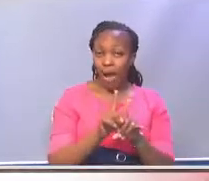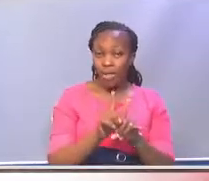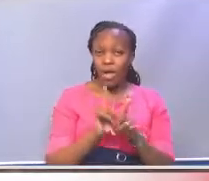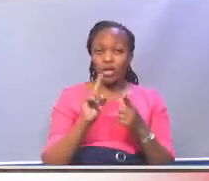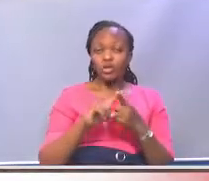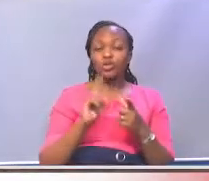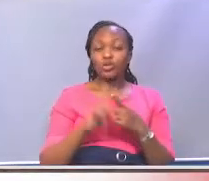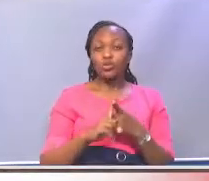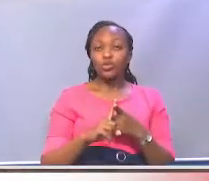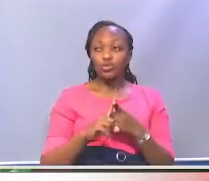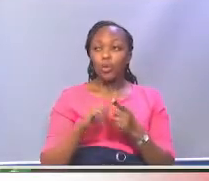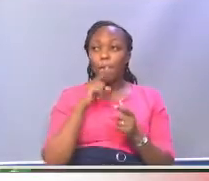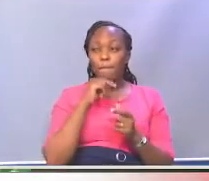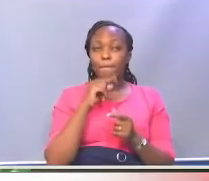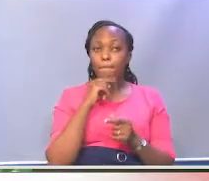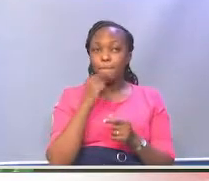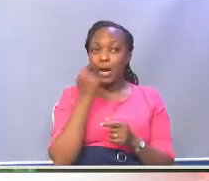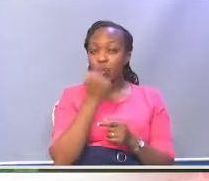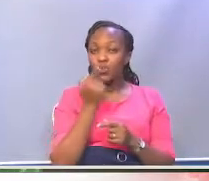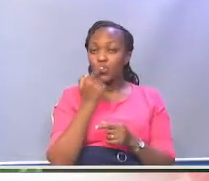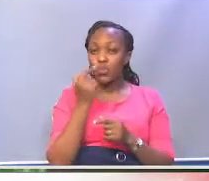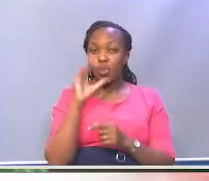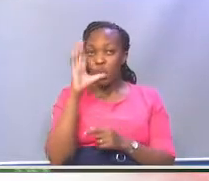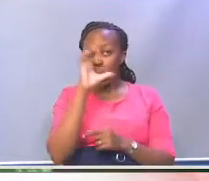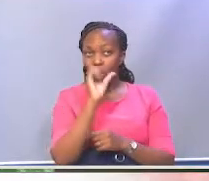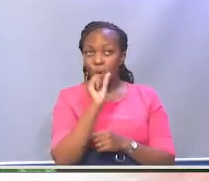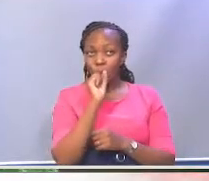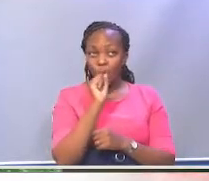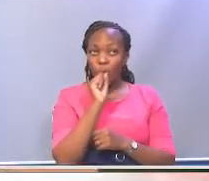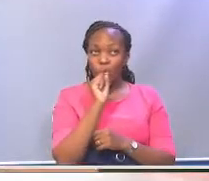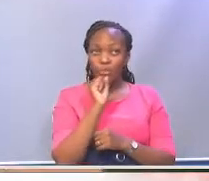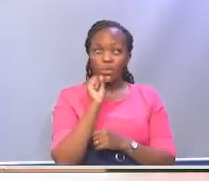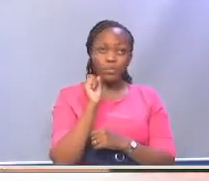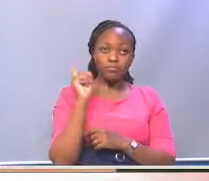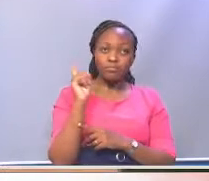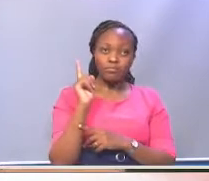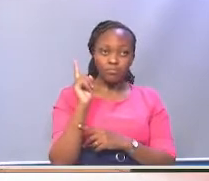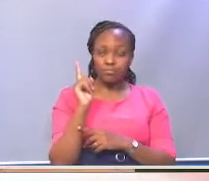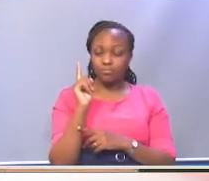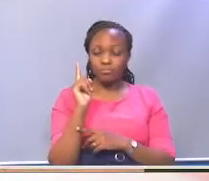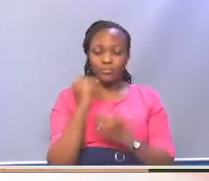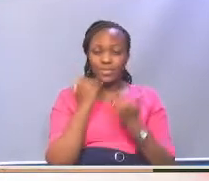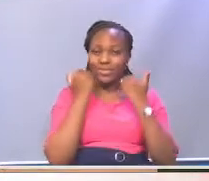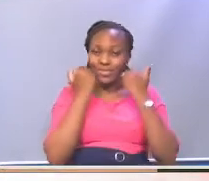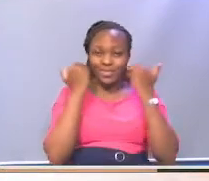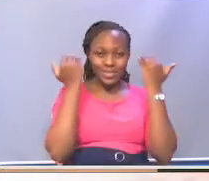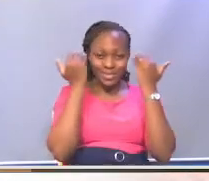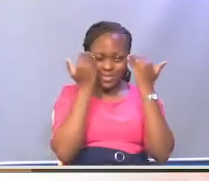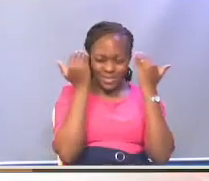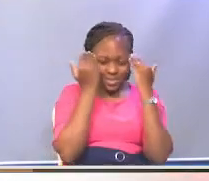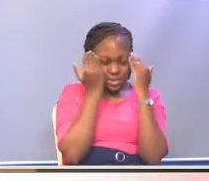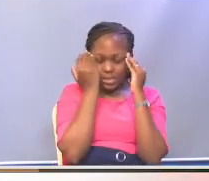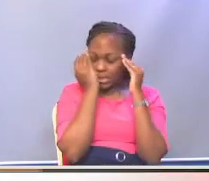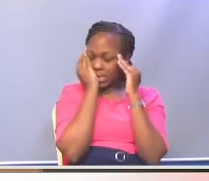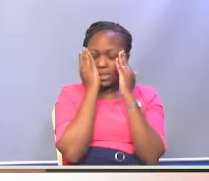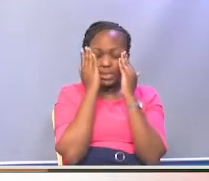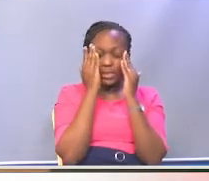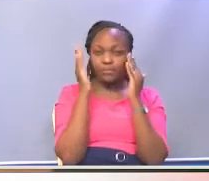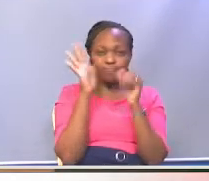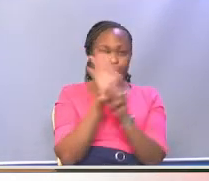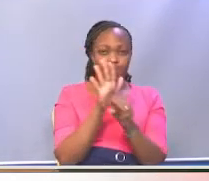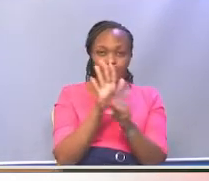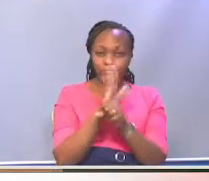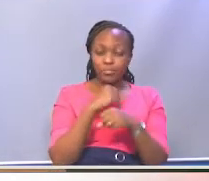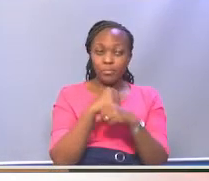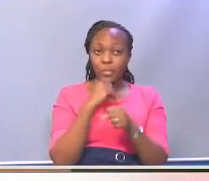expert Mwenda Mbijiwe. Frustration, anguish, and psychological torture made him to start walking from Meru County to